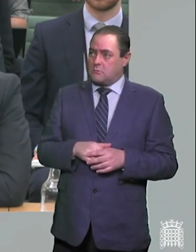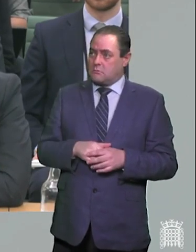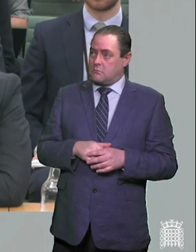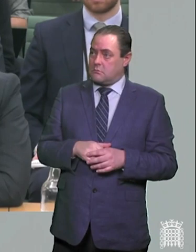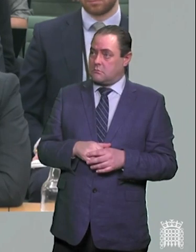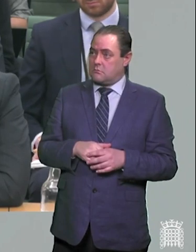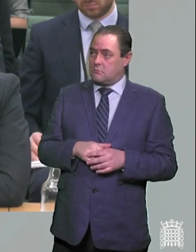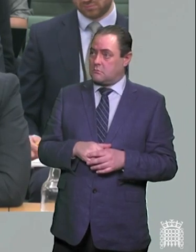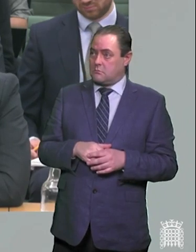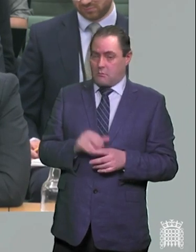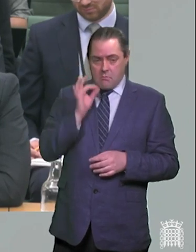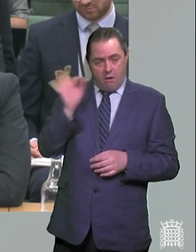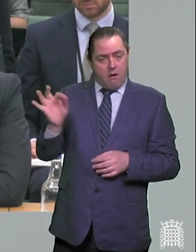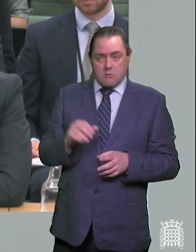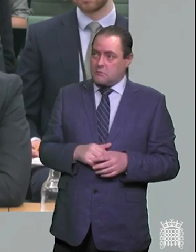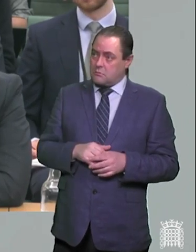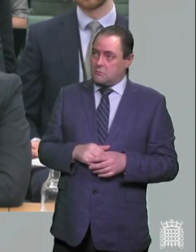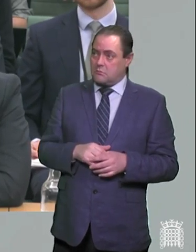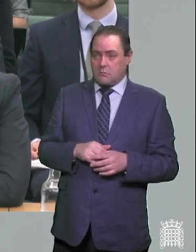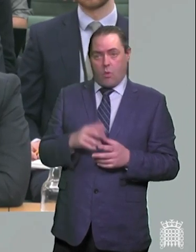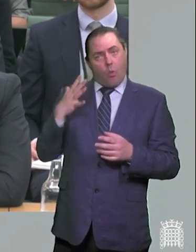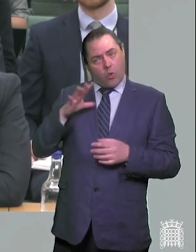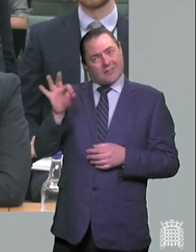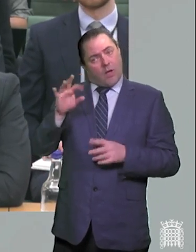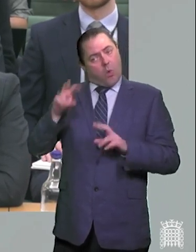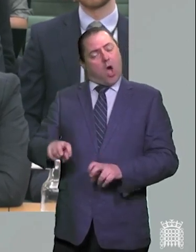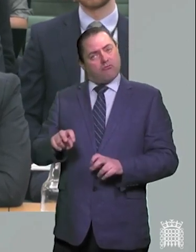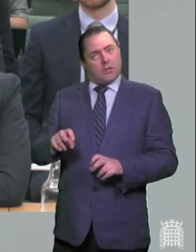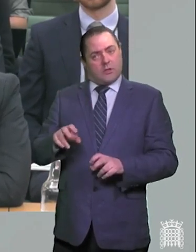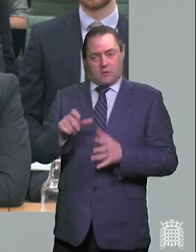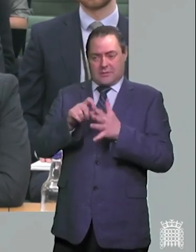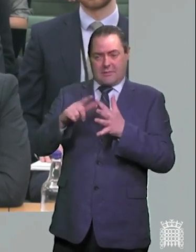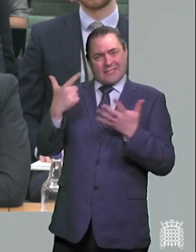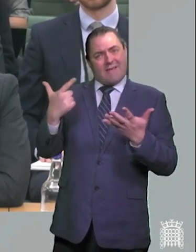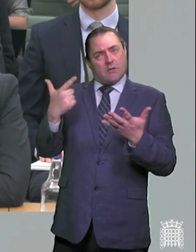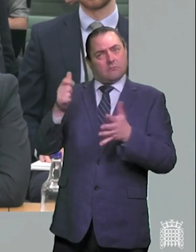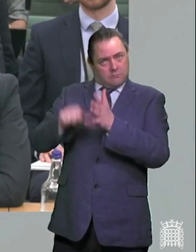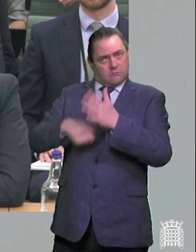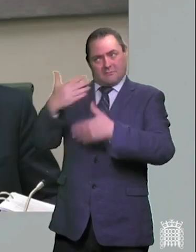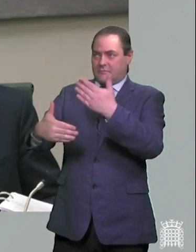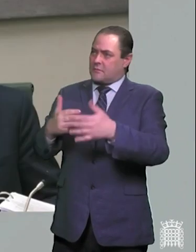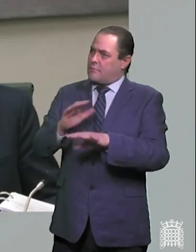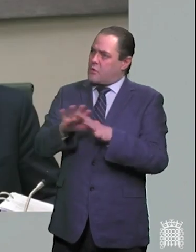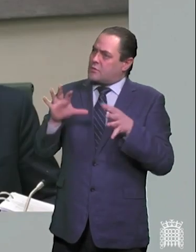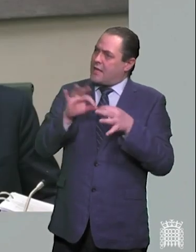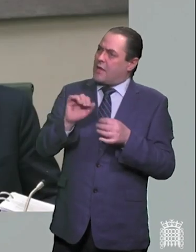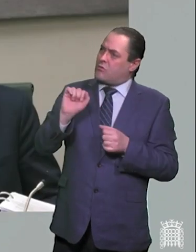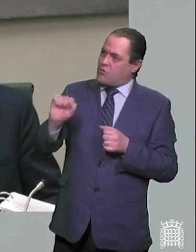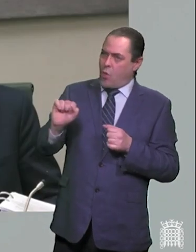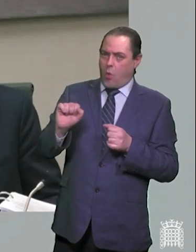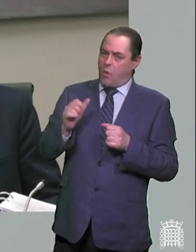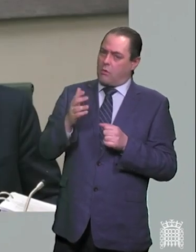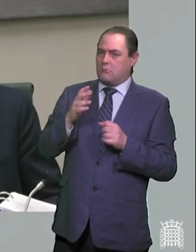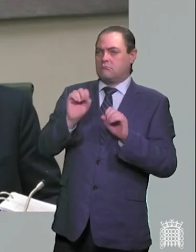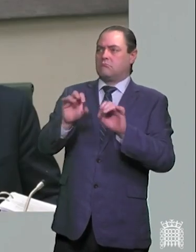And I did ask the Cabinet Secretary to conduct an inquiry on the 7th of December. Not about whether your undertakings to the House of Commons